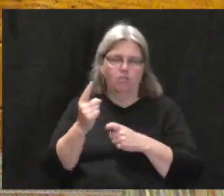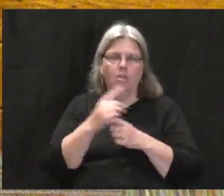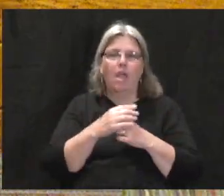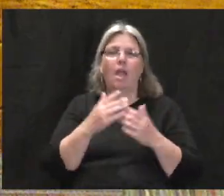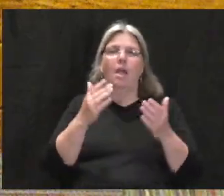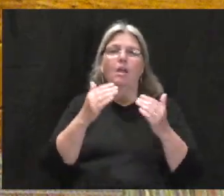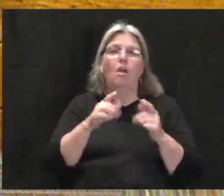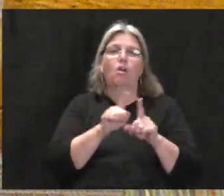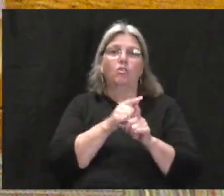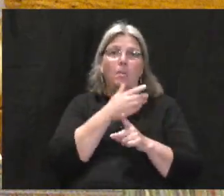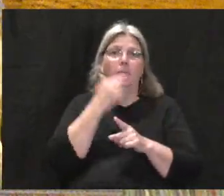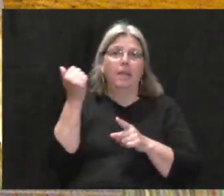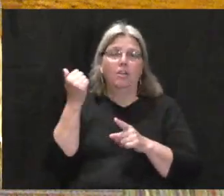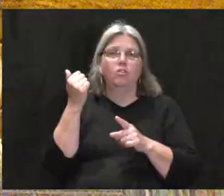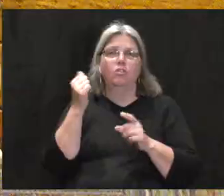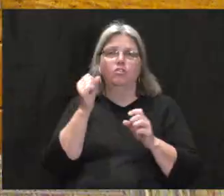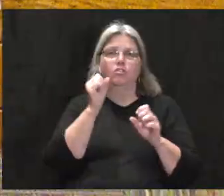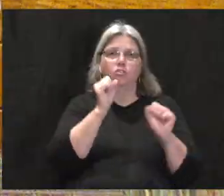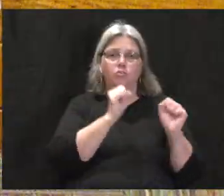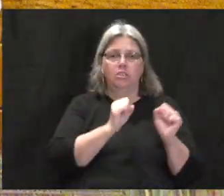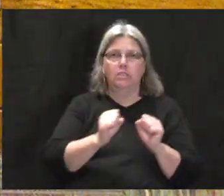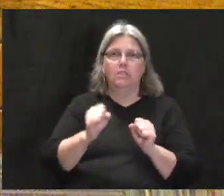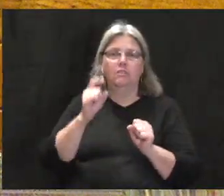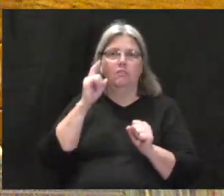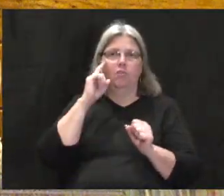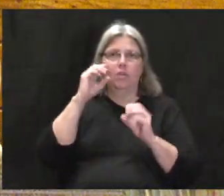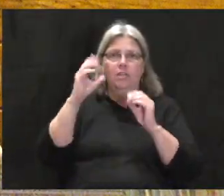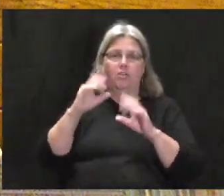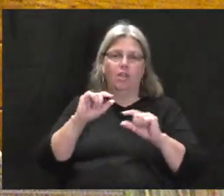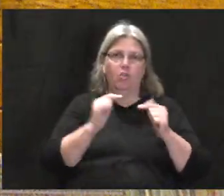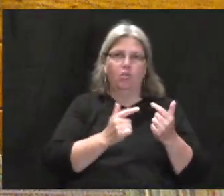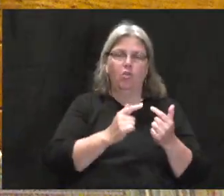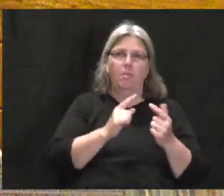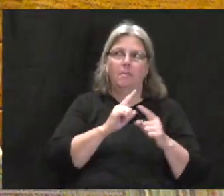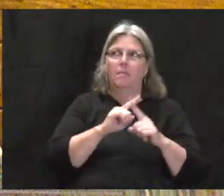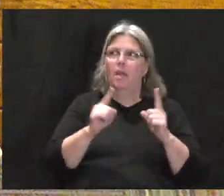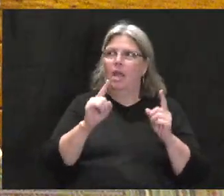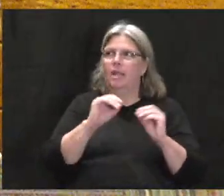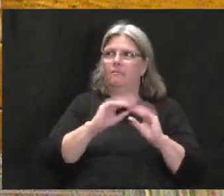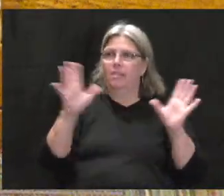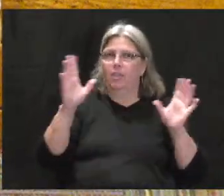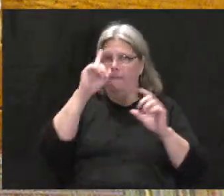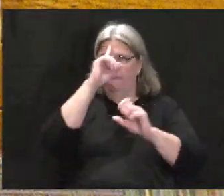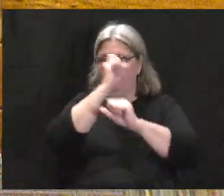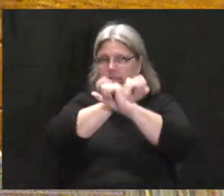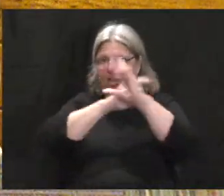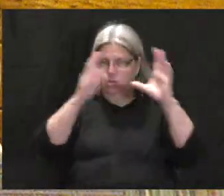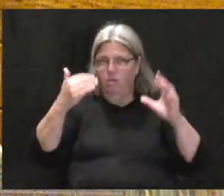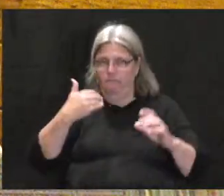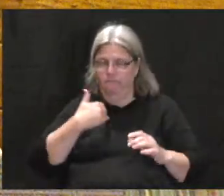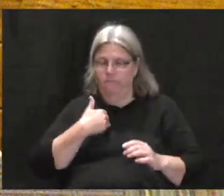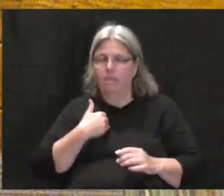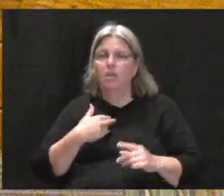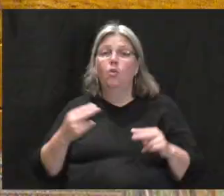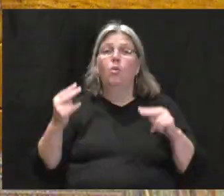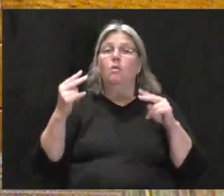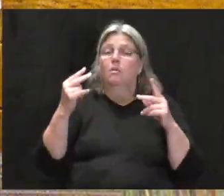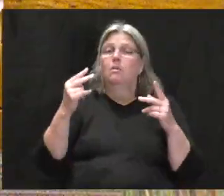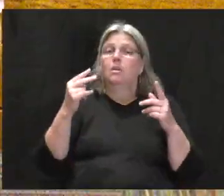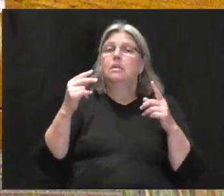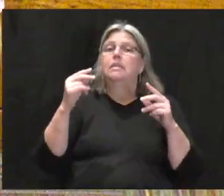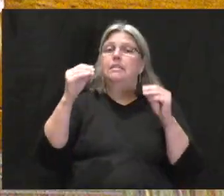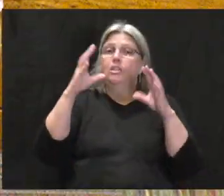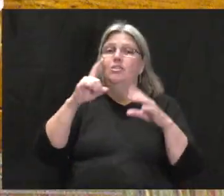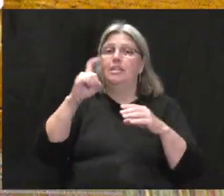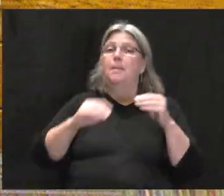more support in restorative practices. And that phrase is kind of fraught with peril because if you ask most teachers, we actually